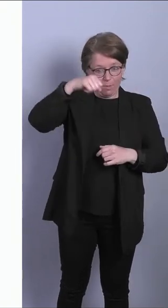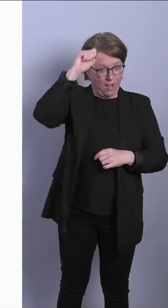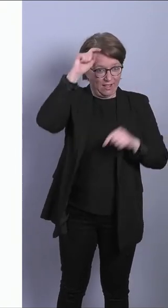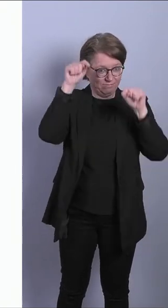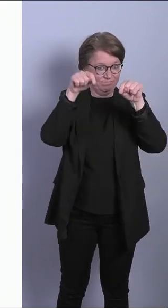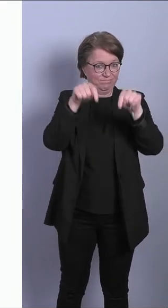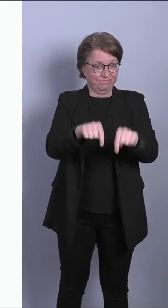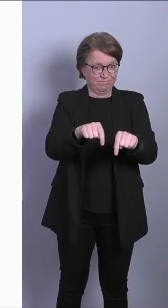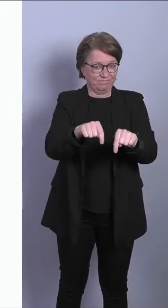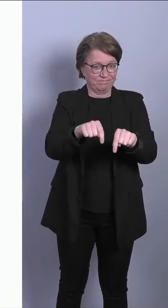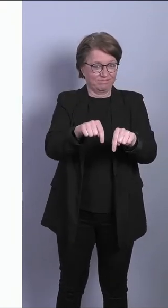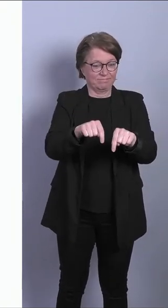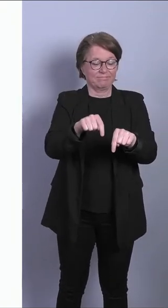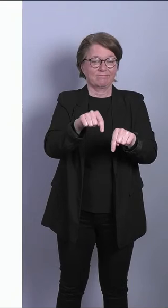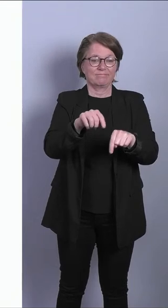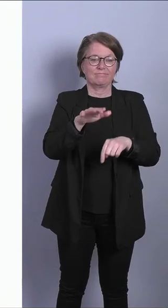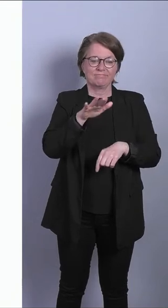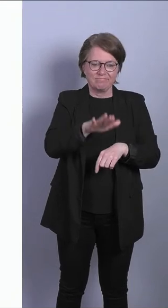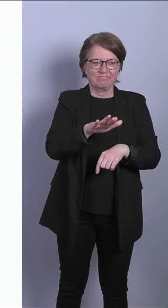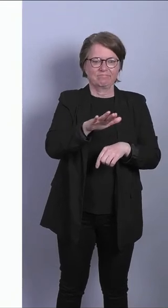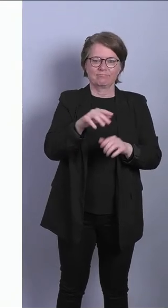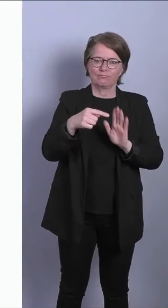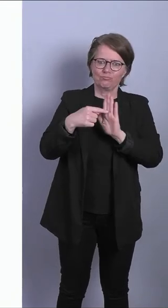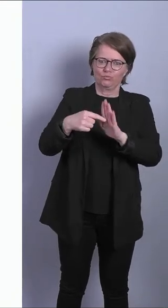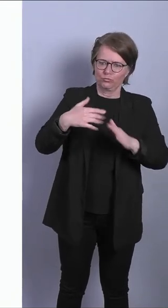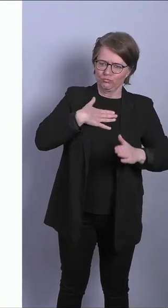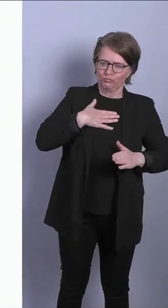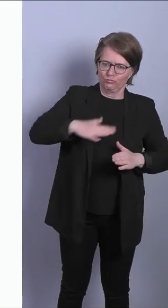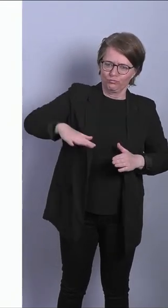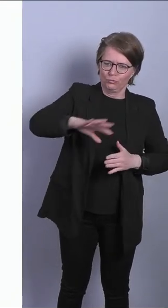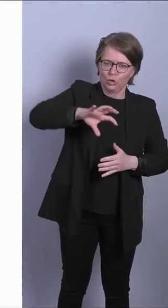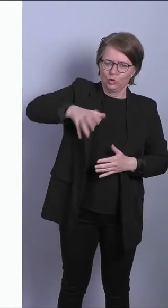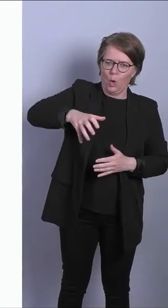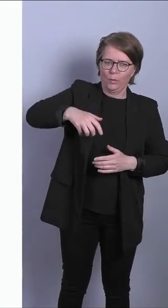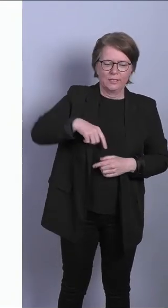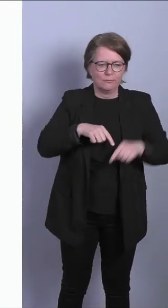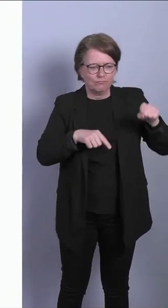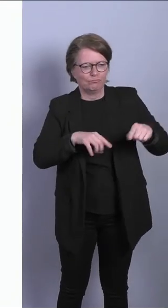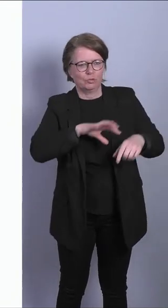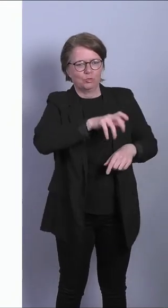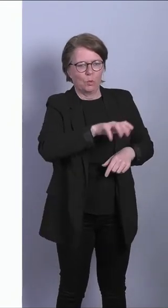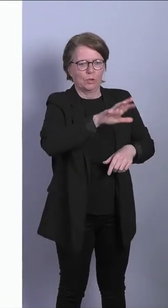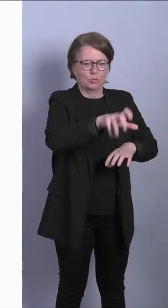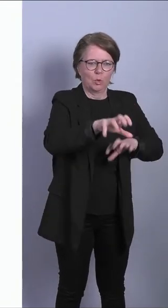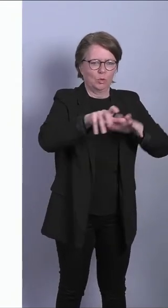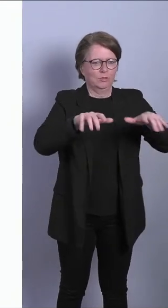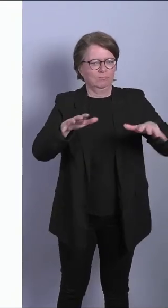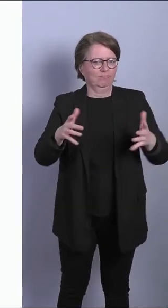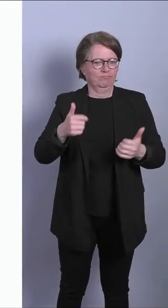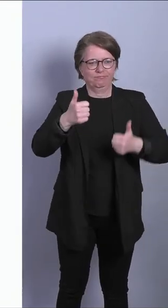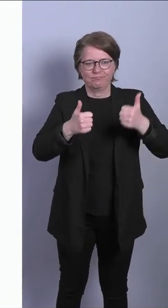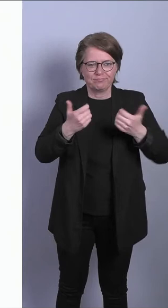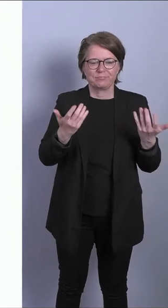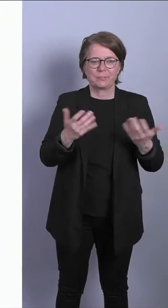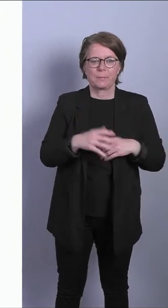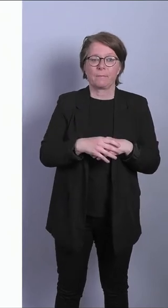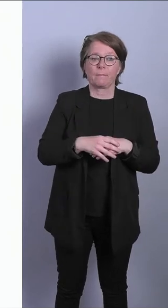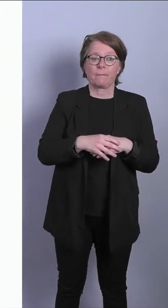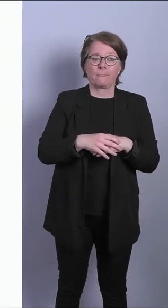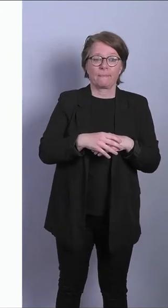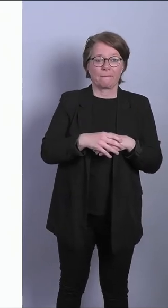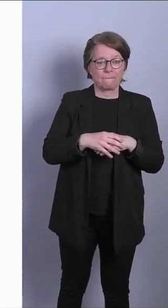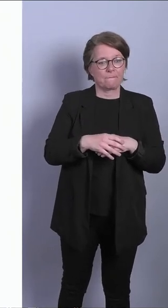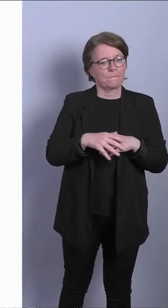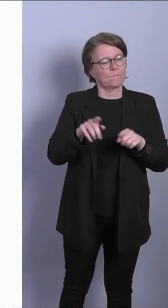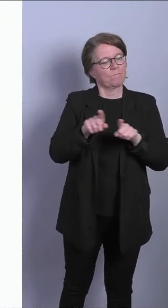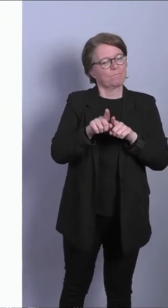the best of their countries. They will come representing the hope of our entire planet for the future. They will come